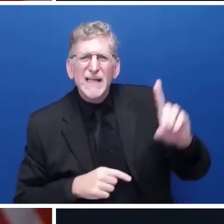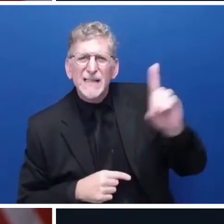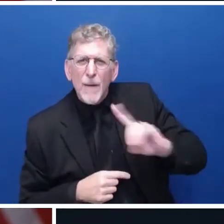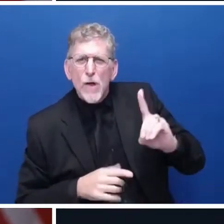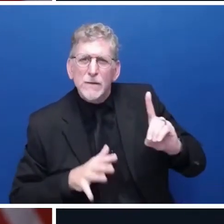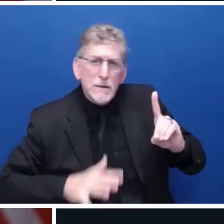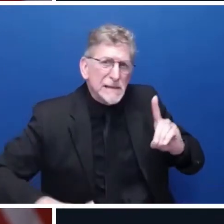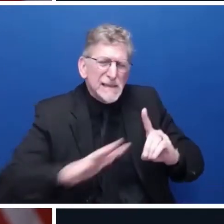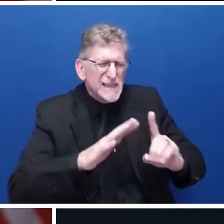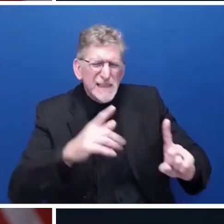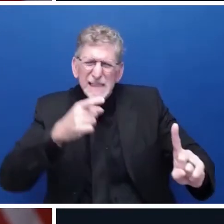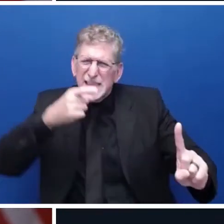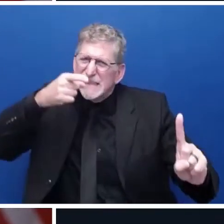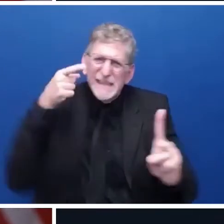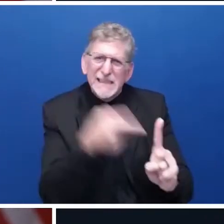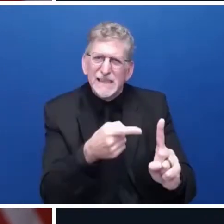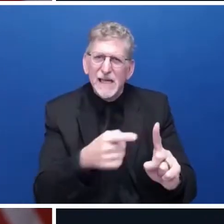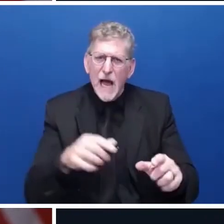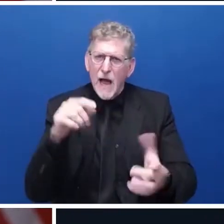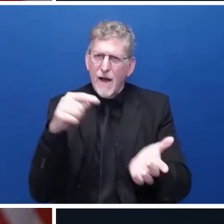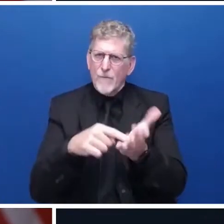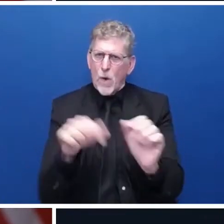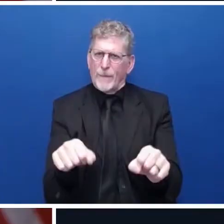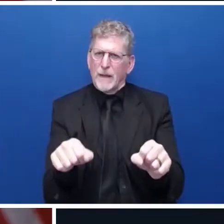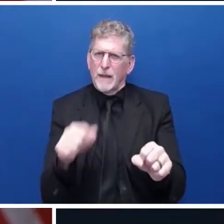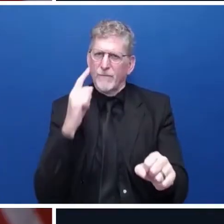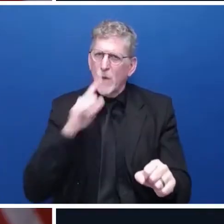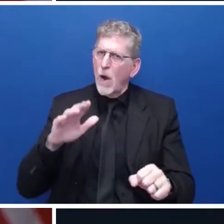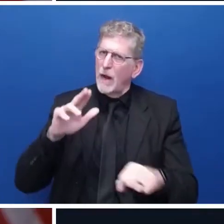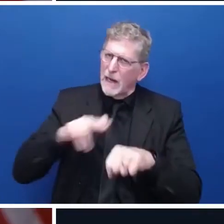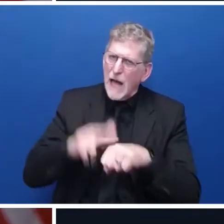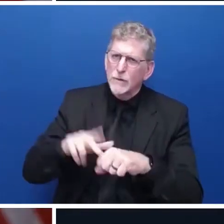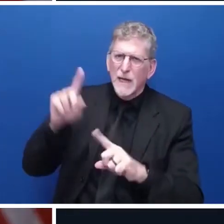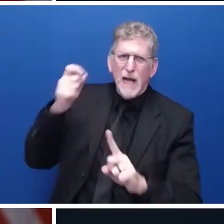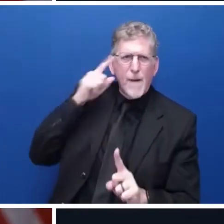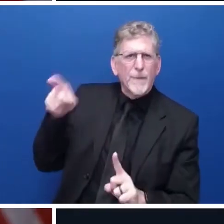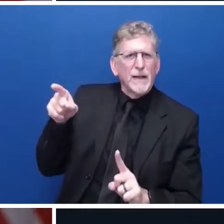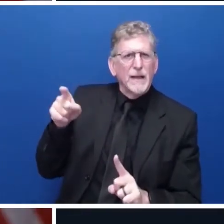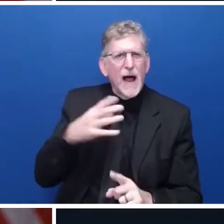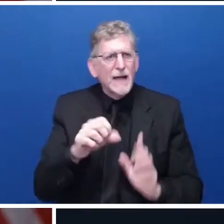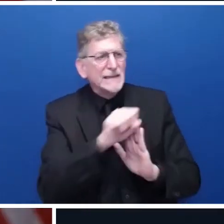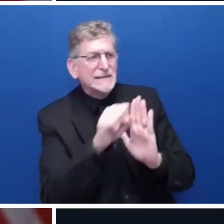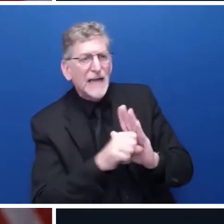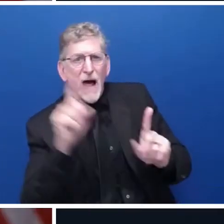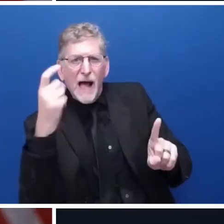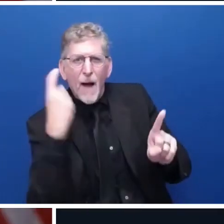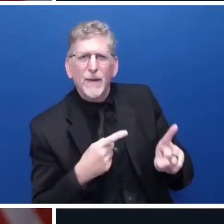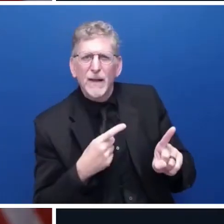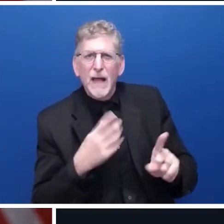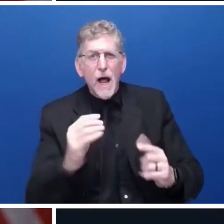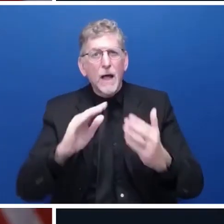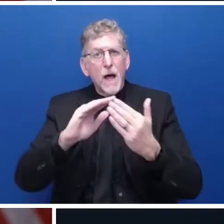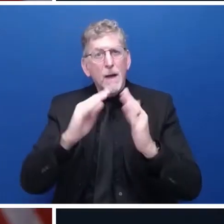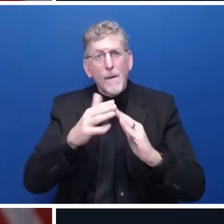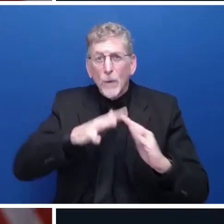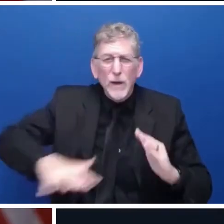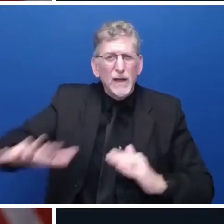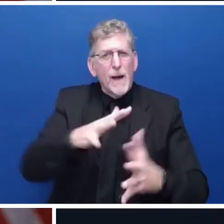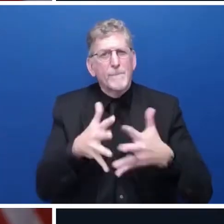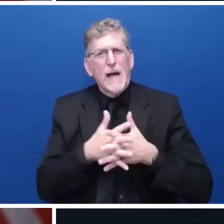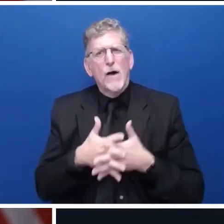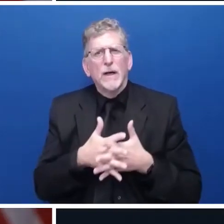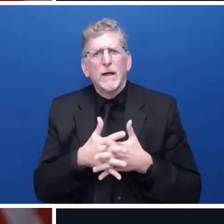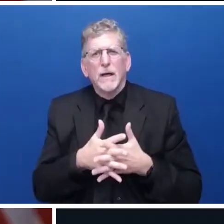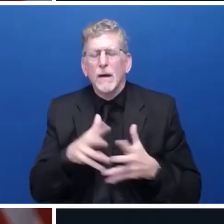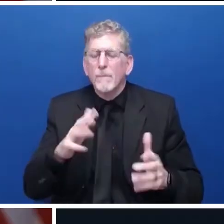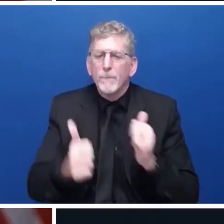and communities across America. In the most innovative and exceptional nation in the history of the world,